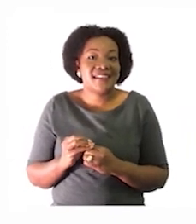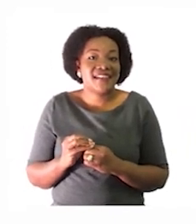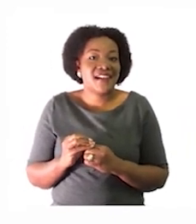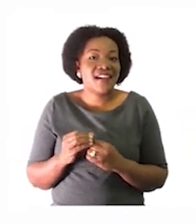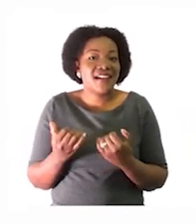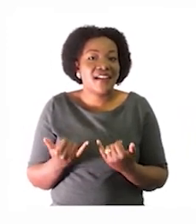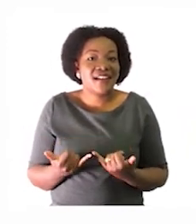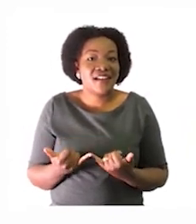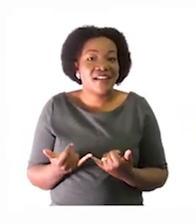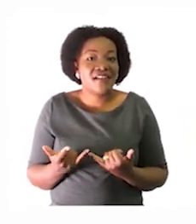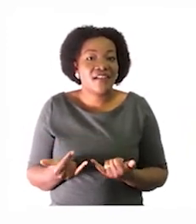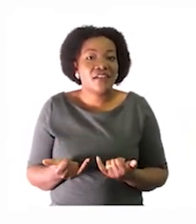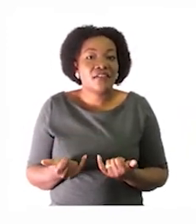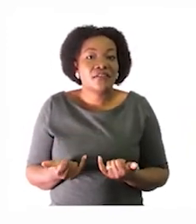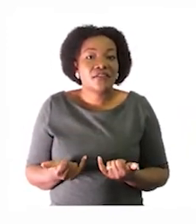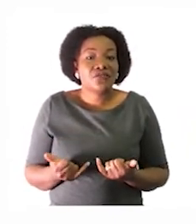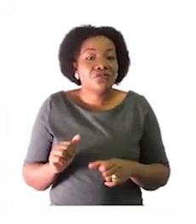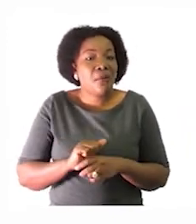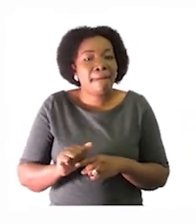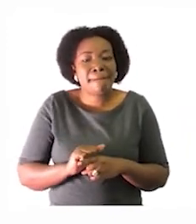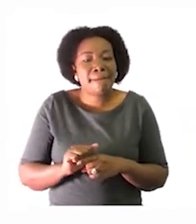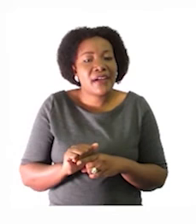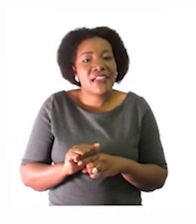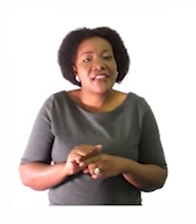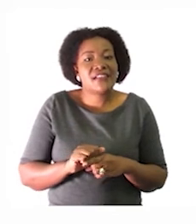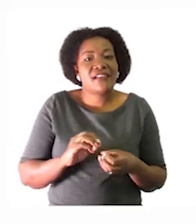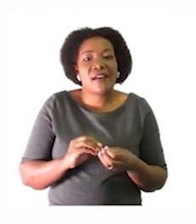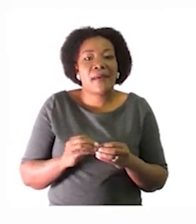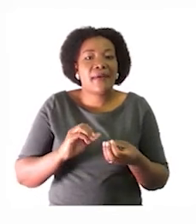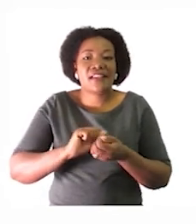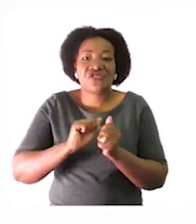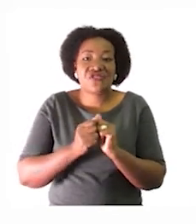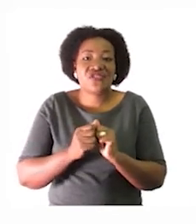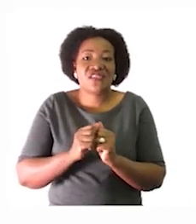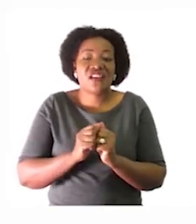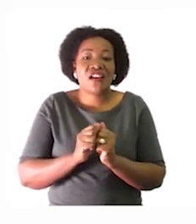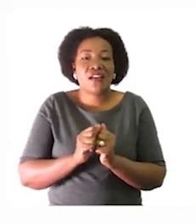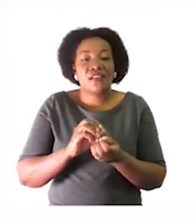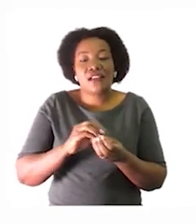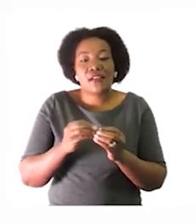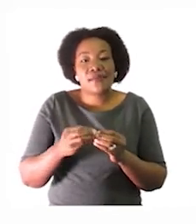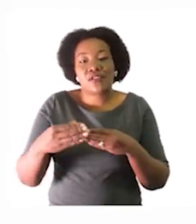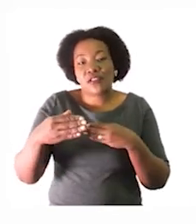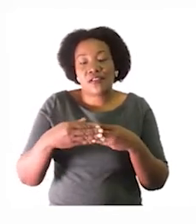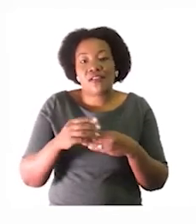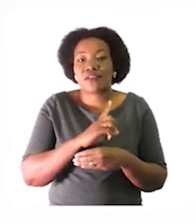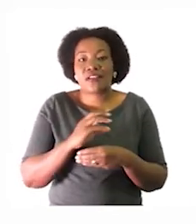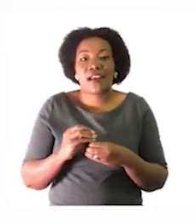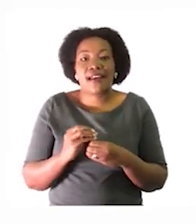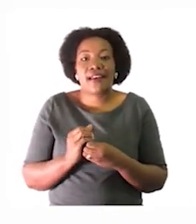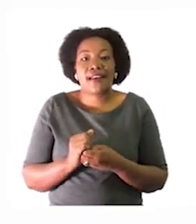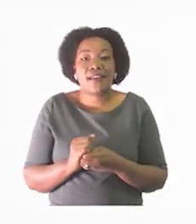Now I would like for you to practice by rounding off the activity to the nearest